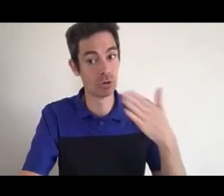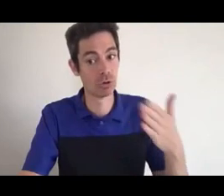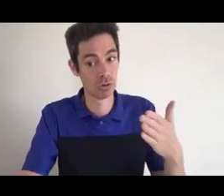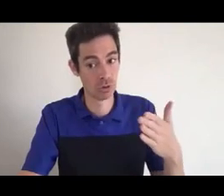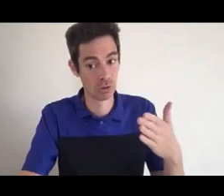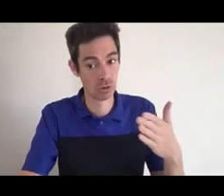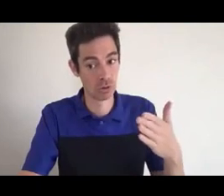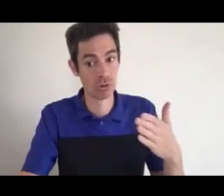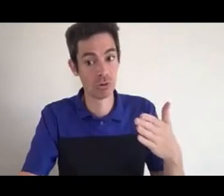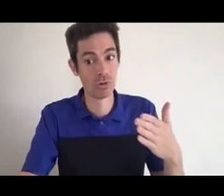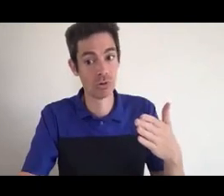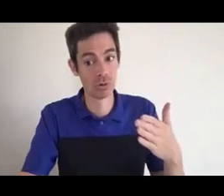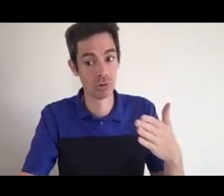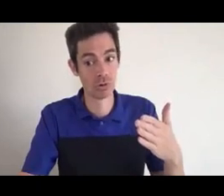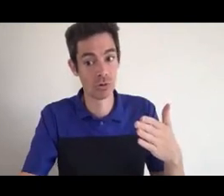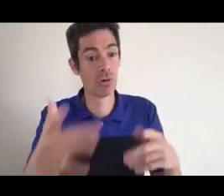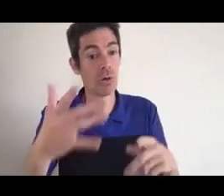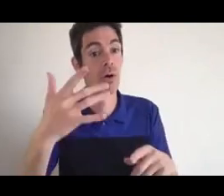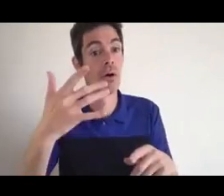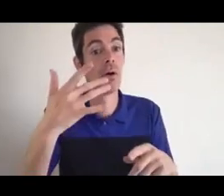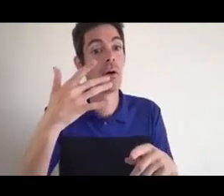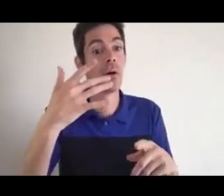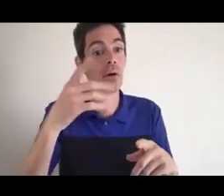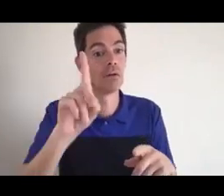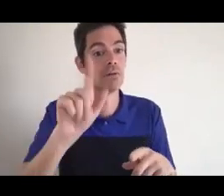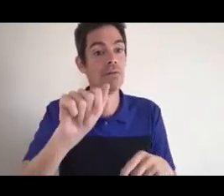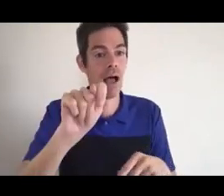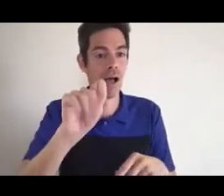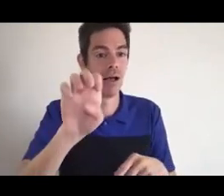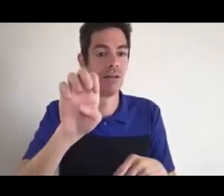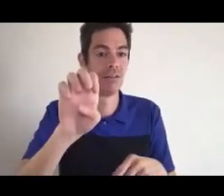about using that word human, so that's good.